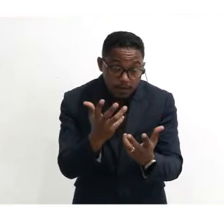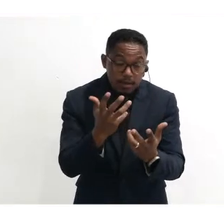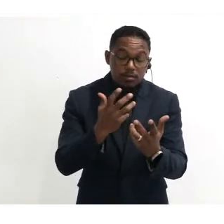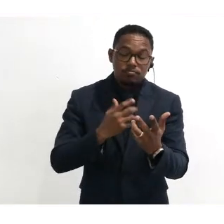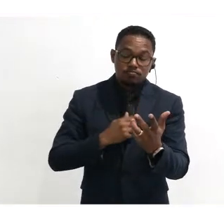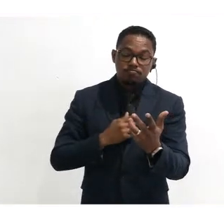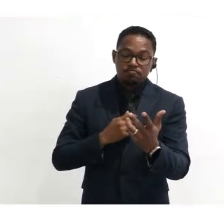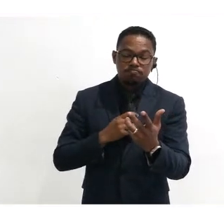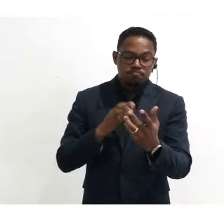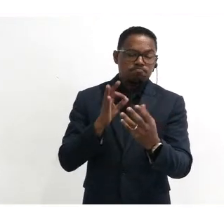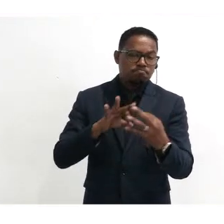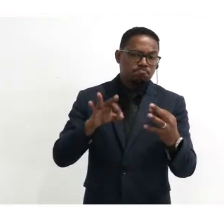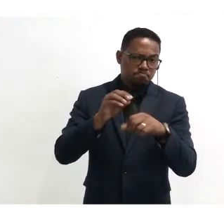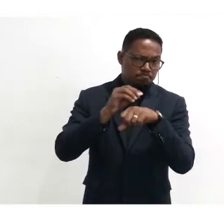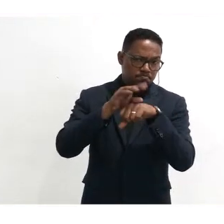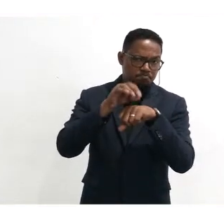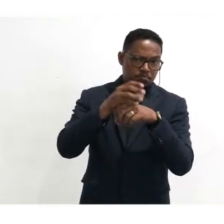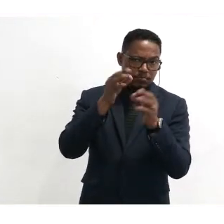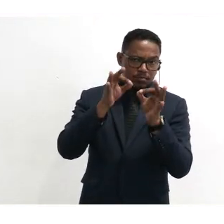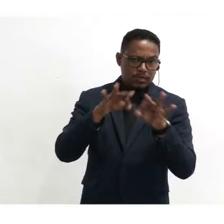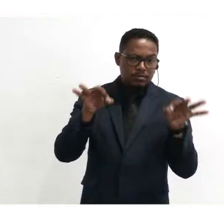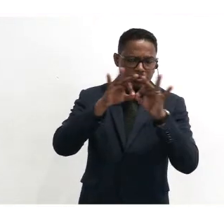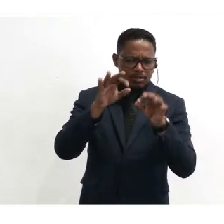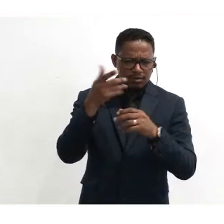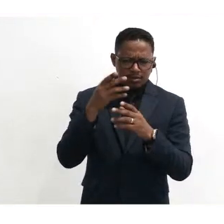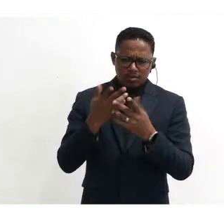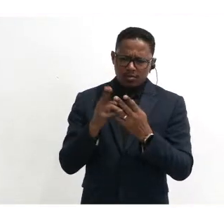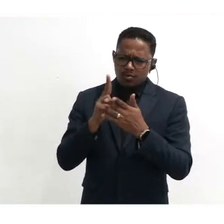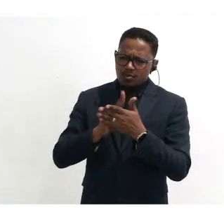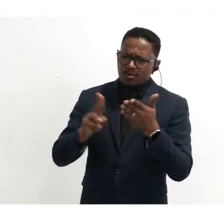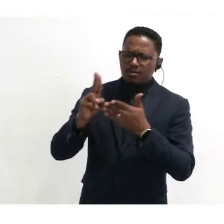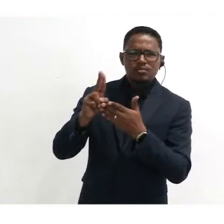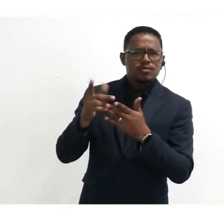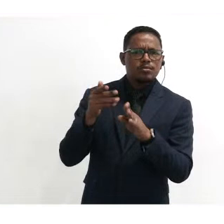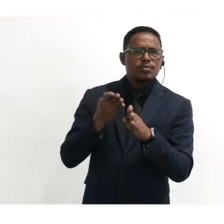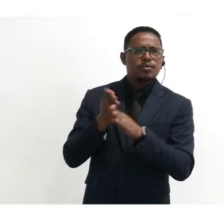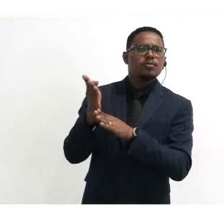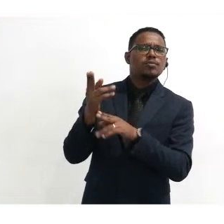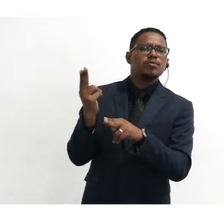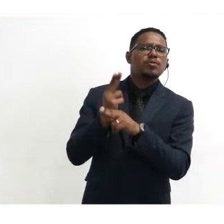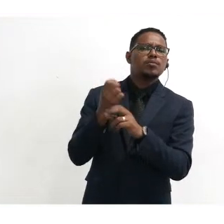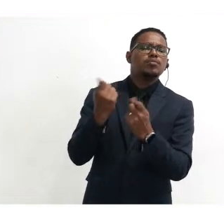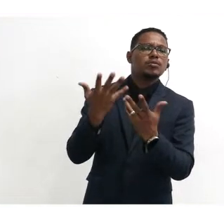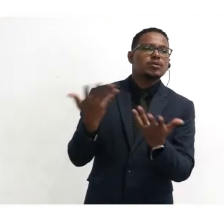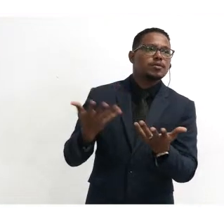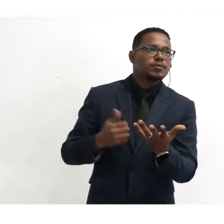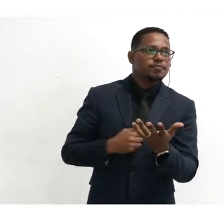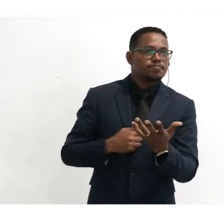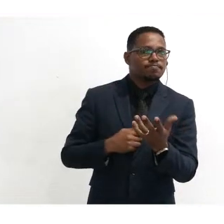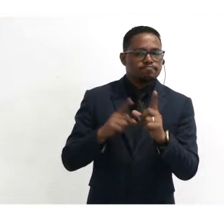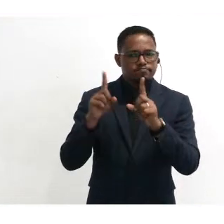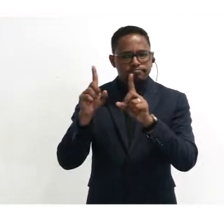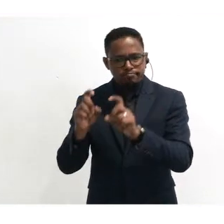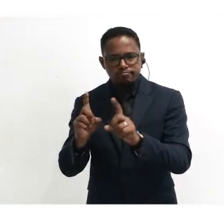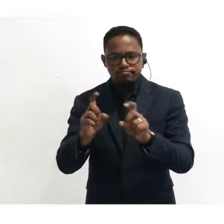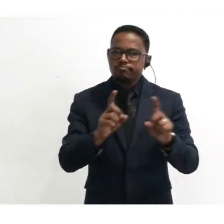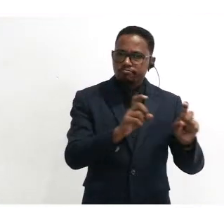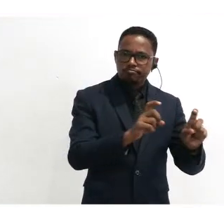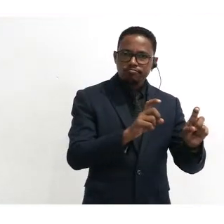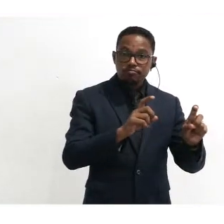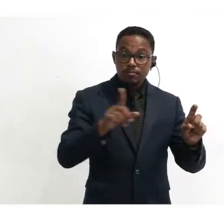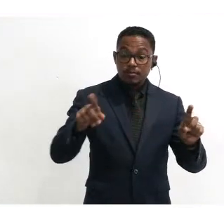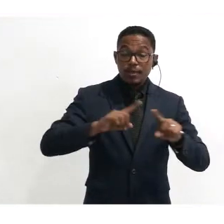university level is, in the profession we use a lot of experiments, but we use what we call design